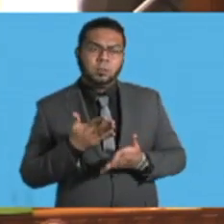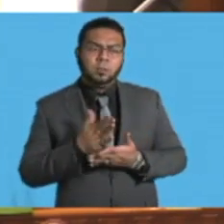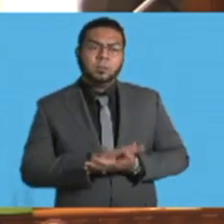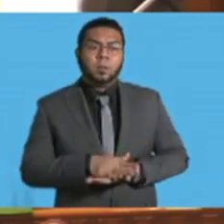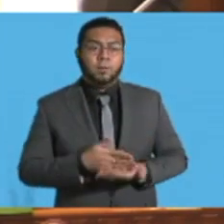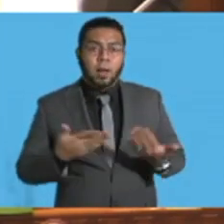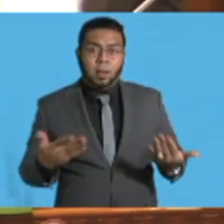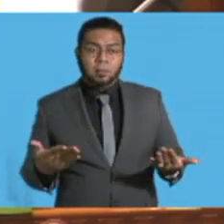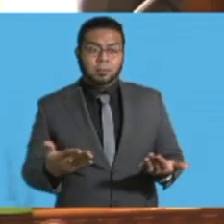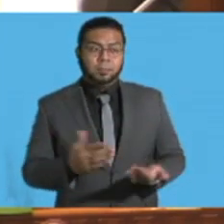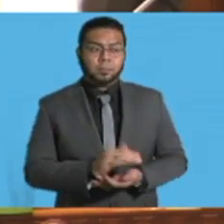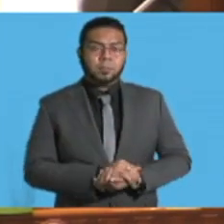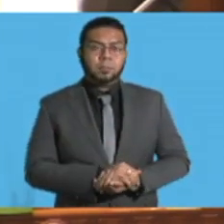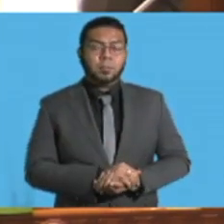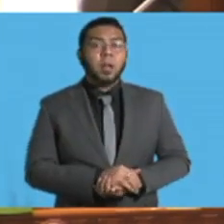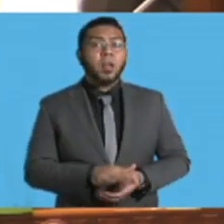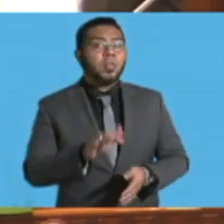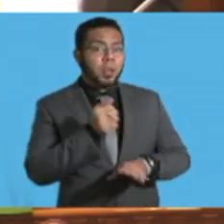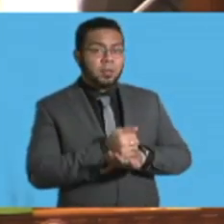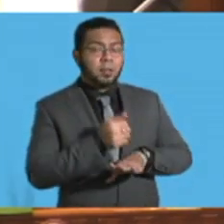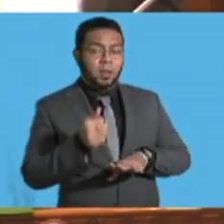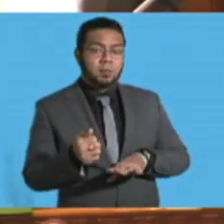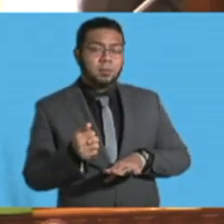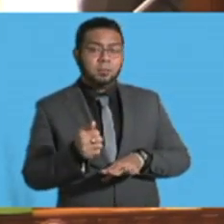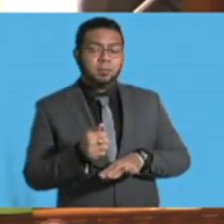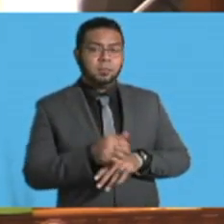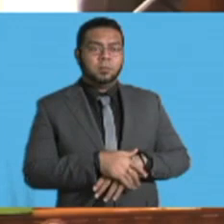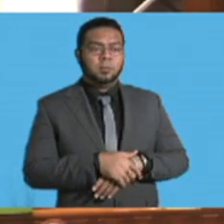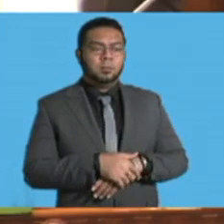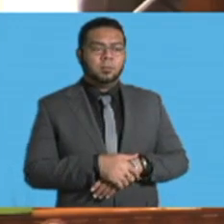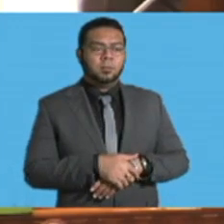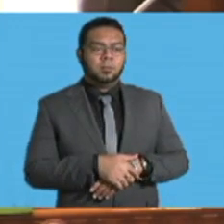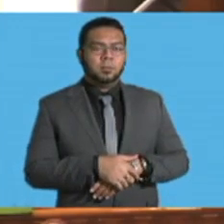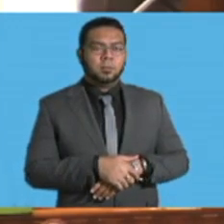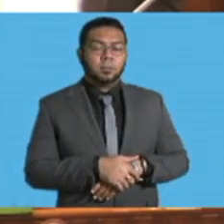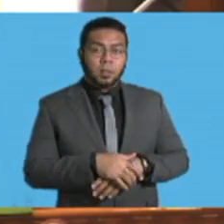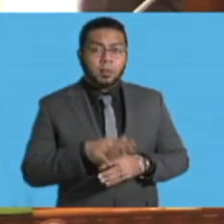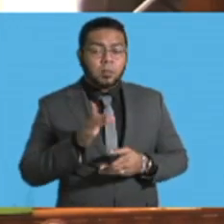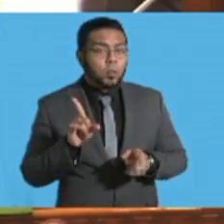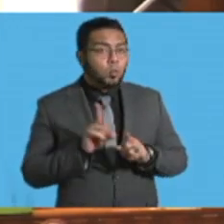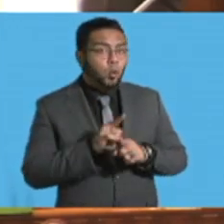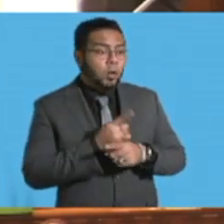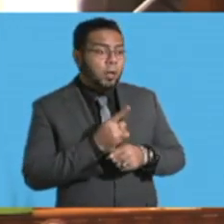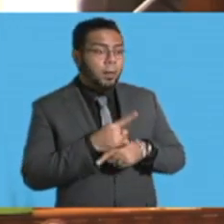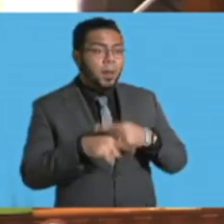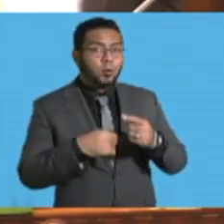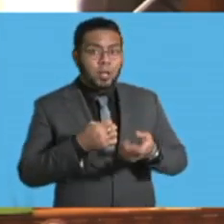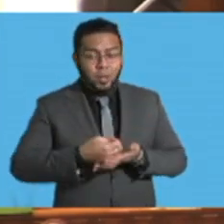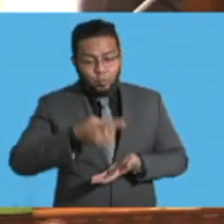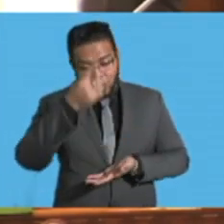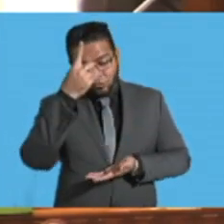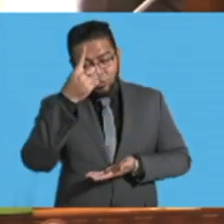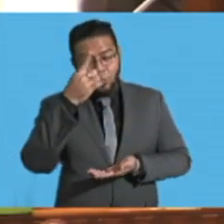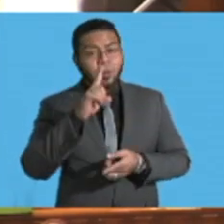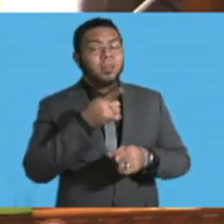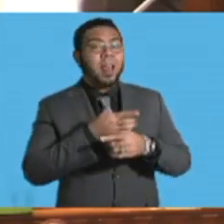of how the government's incentives in terms of education helps the people of our